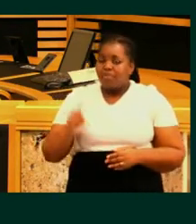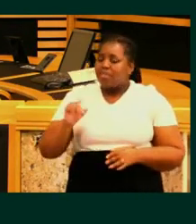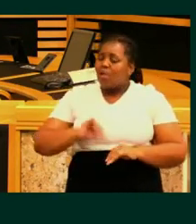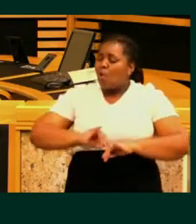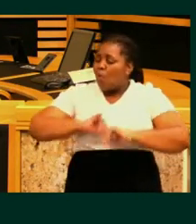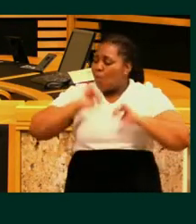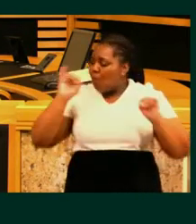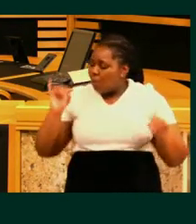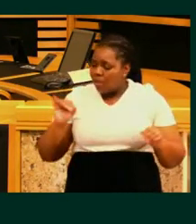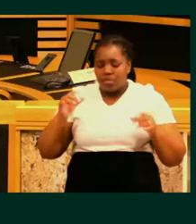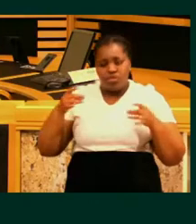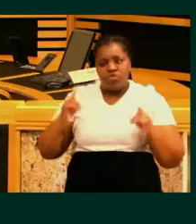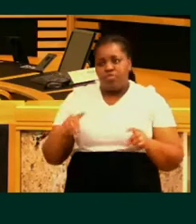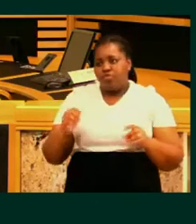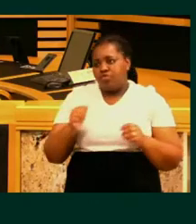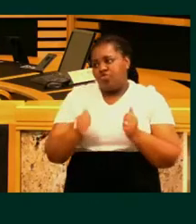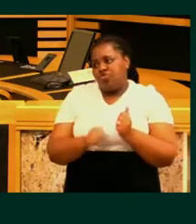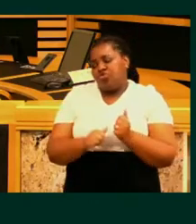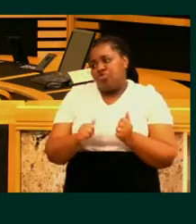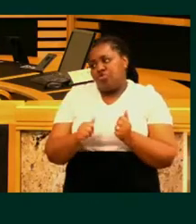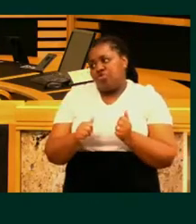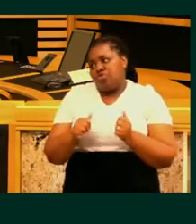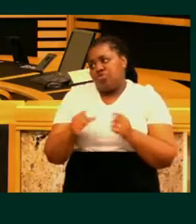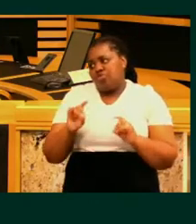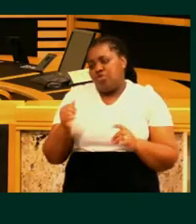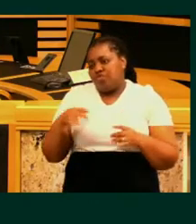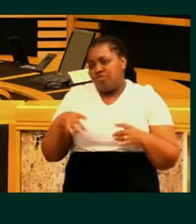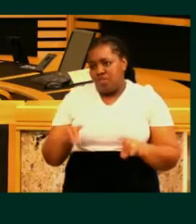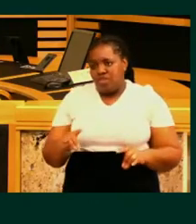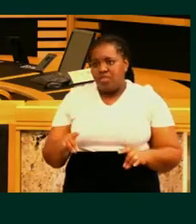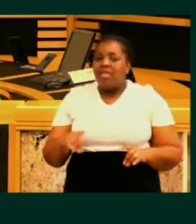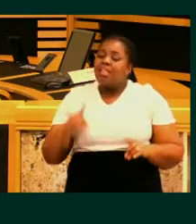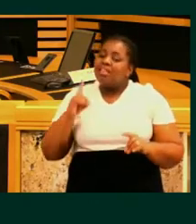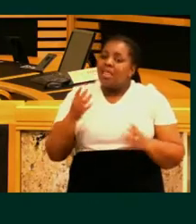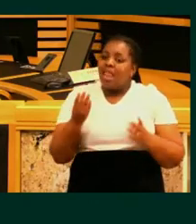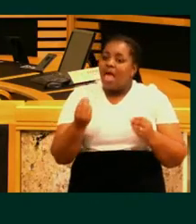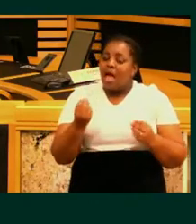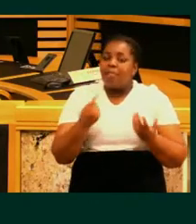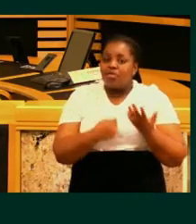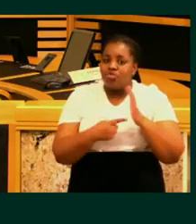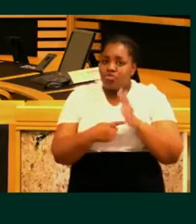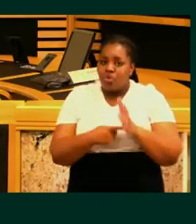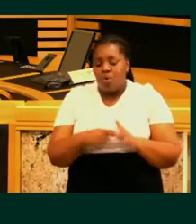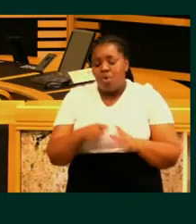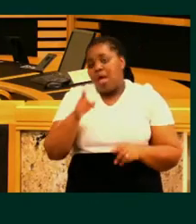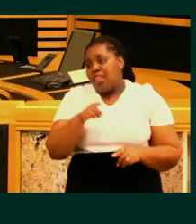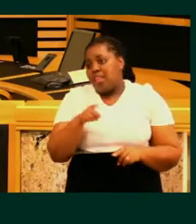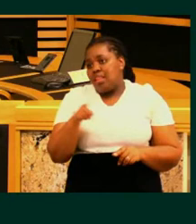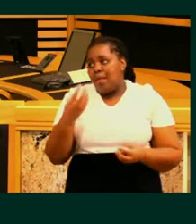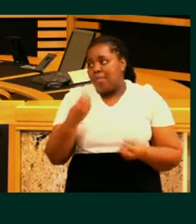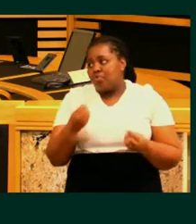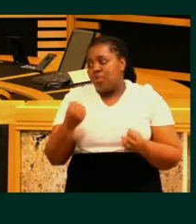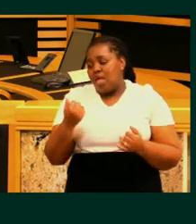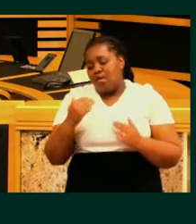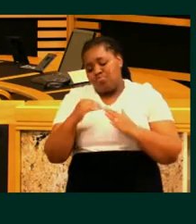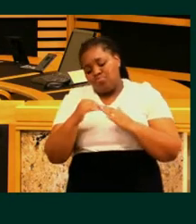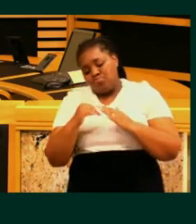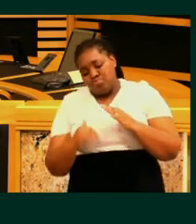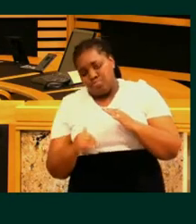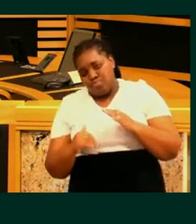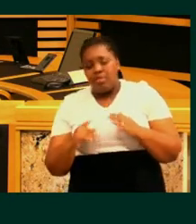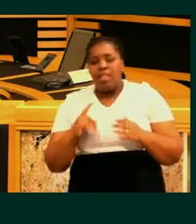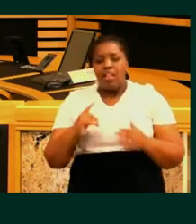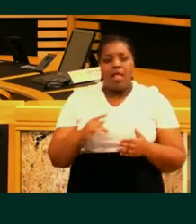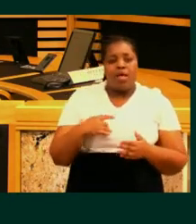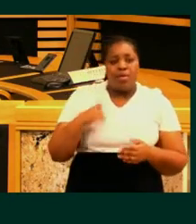honorable Deputy CH chairs the states reveal that the level of convictions is very low translating